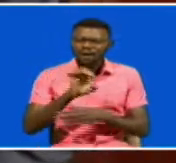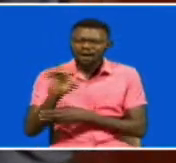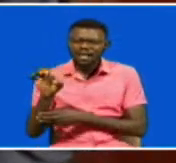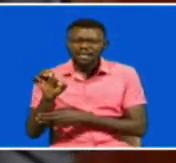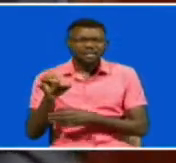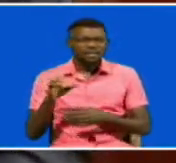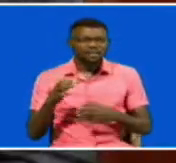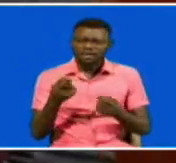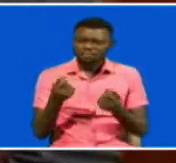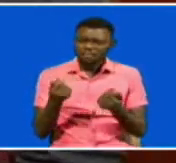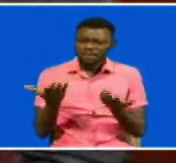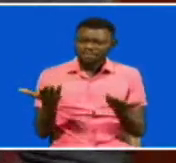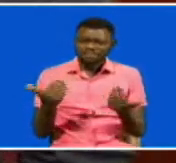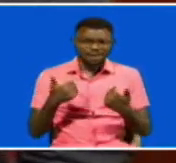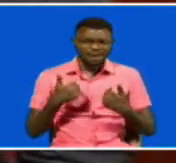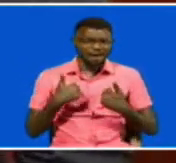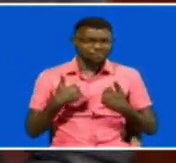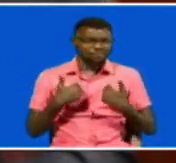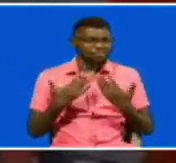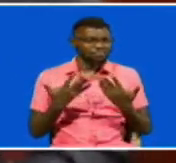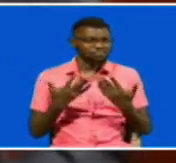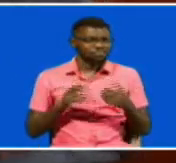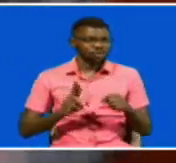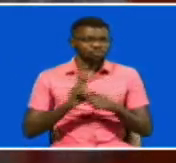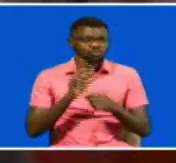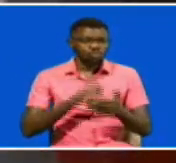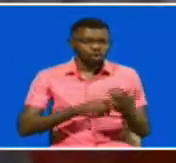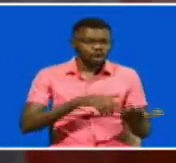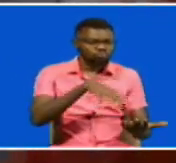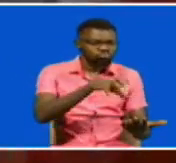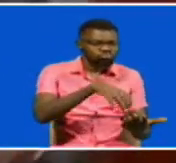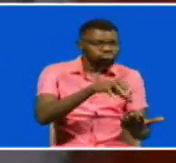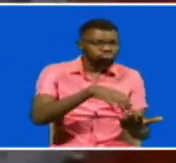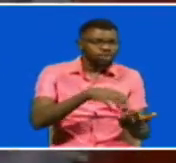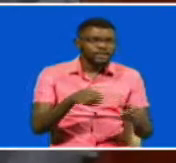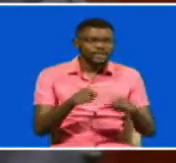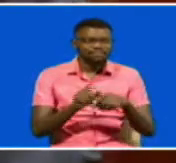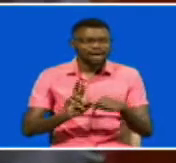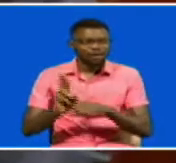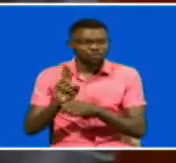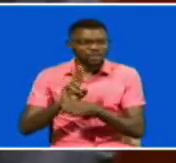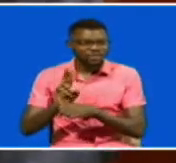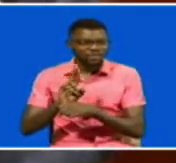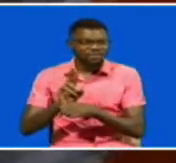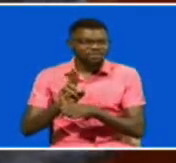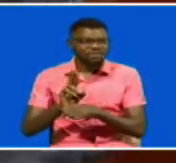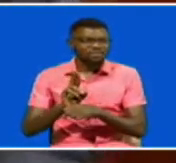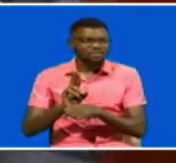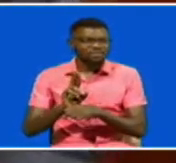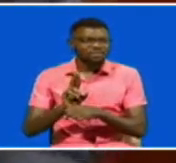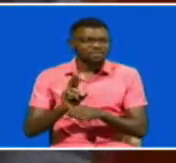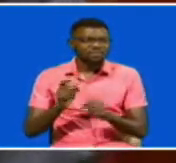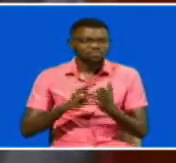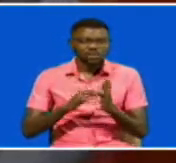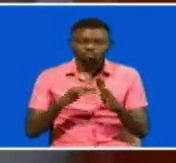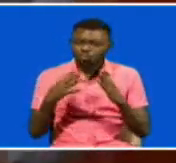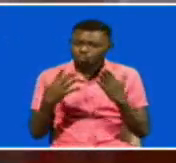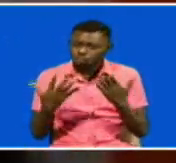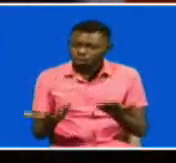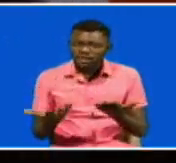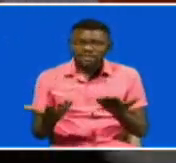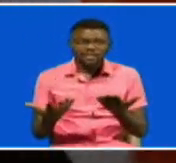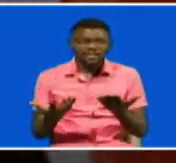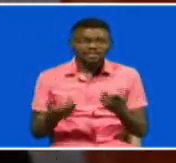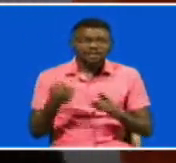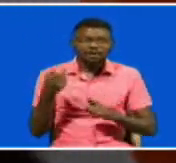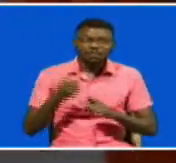in his pockets, this man will go and do shopping, will spend. That is called the trickle-down effect, because